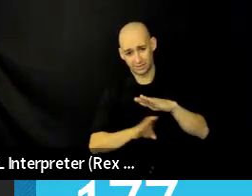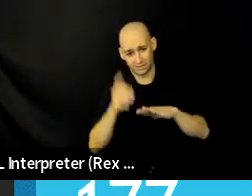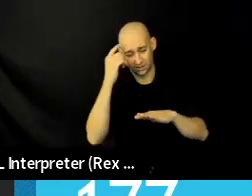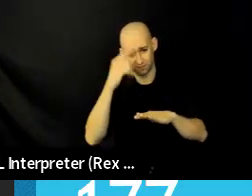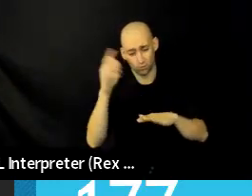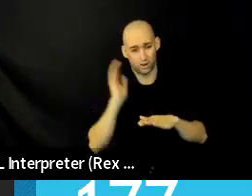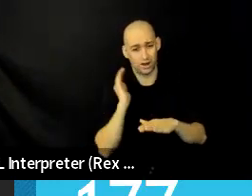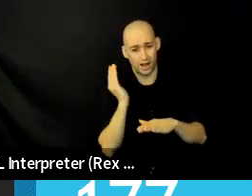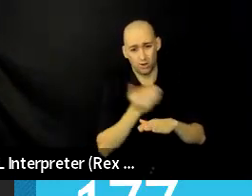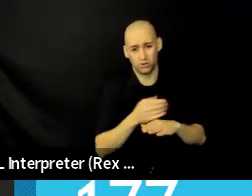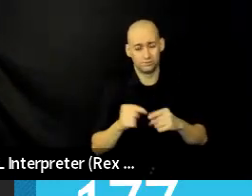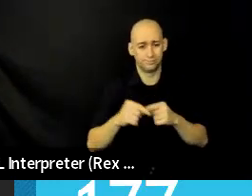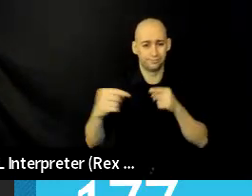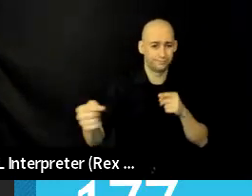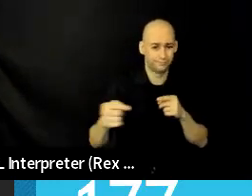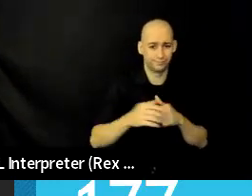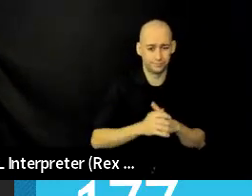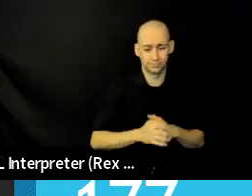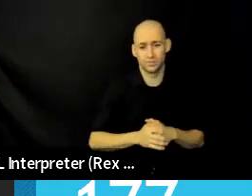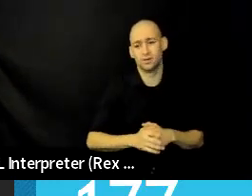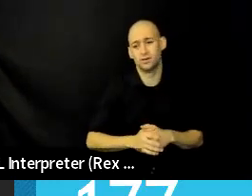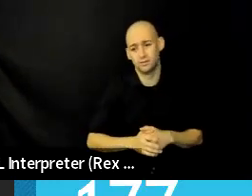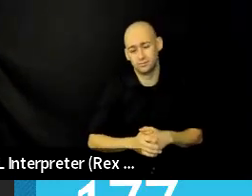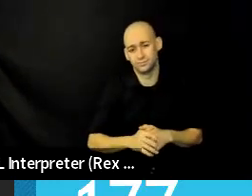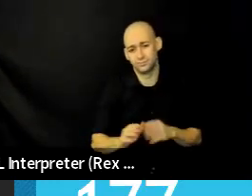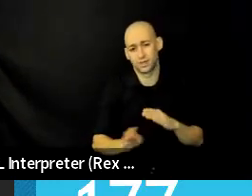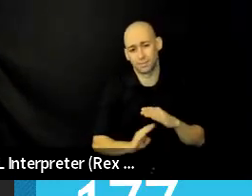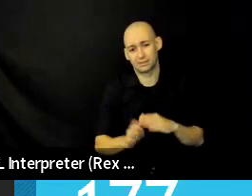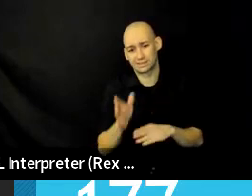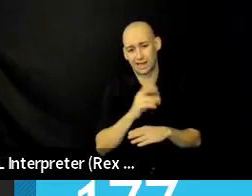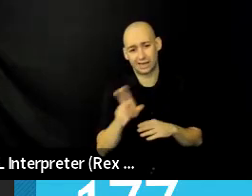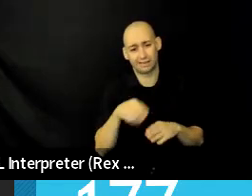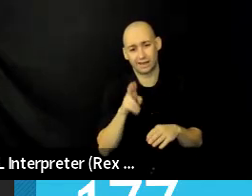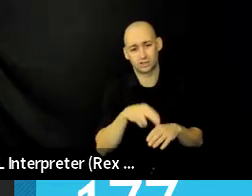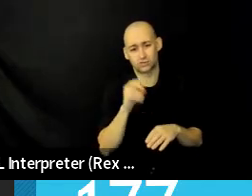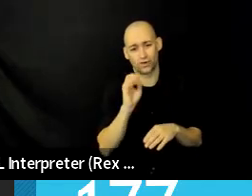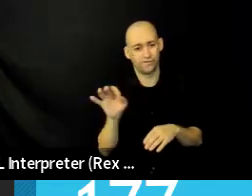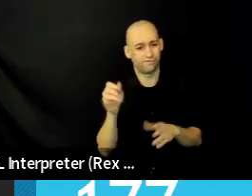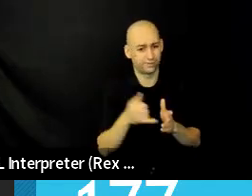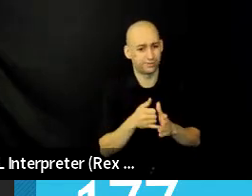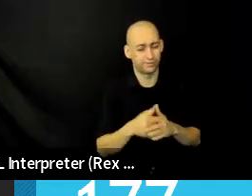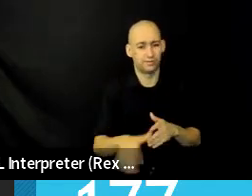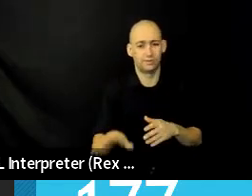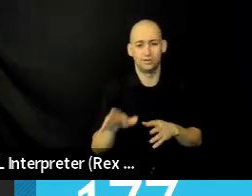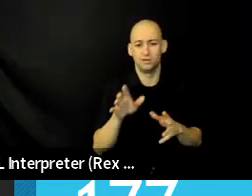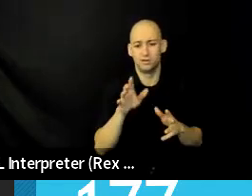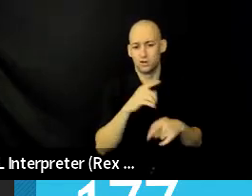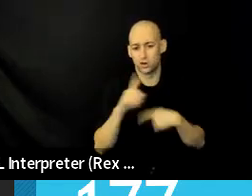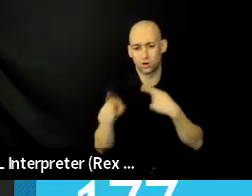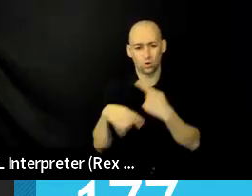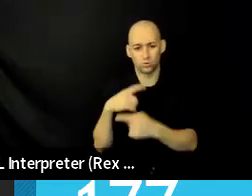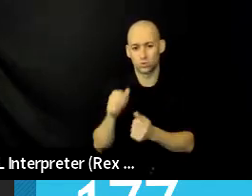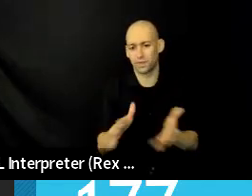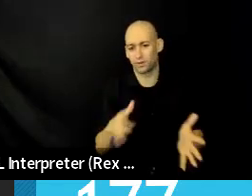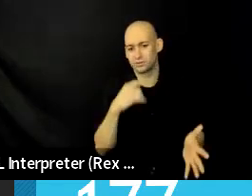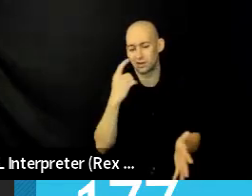nature of our objections and the basis for each of those objections. So goes without saying that I dispute